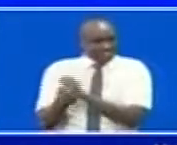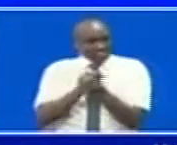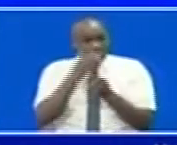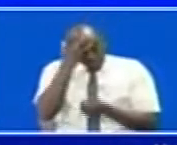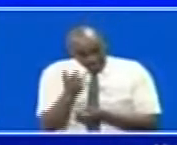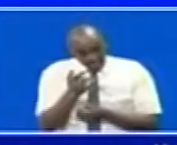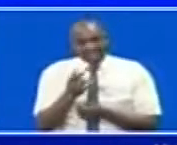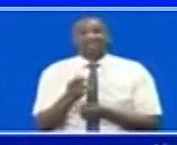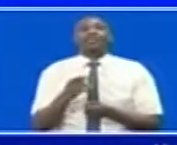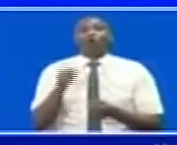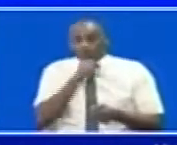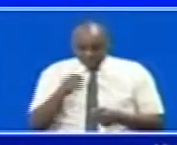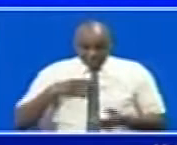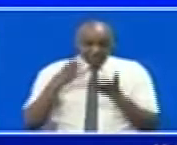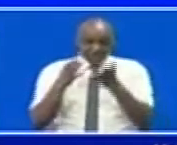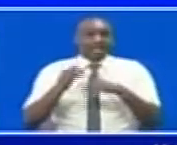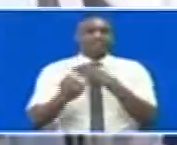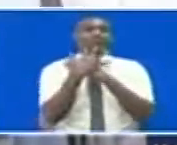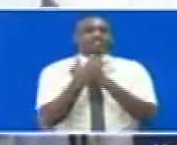of the Council of Elders.